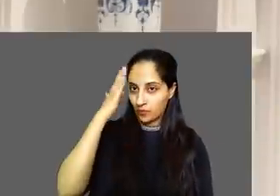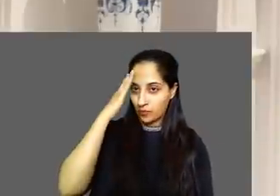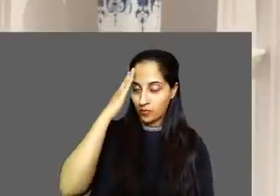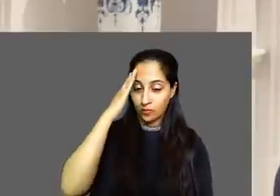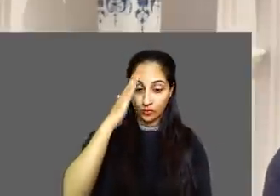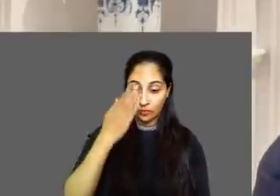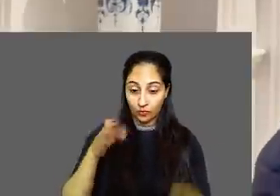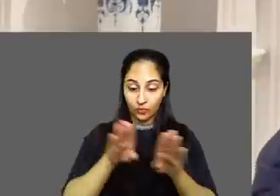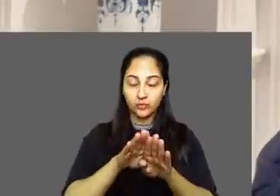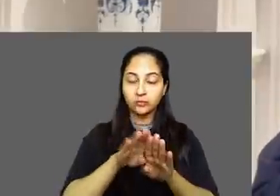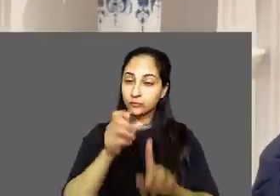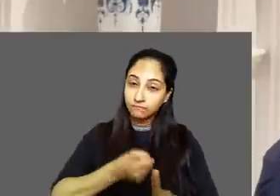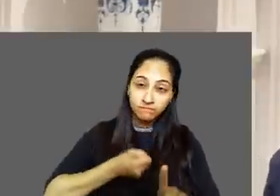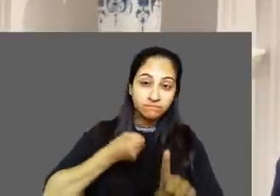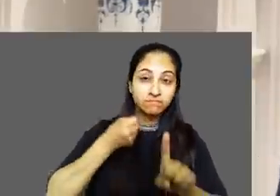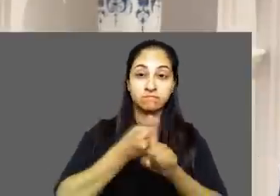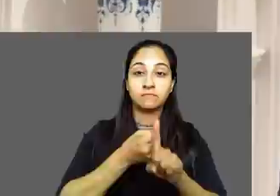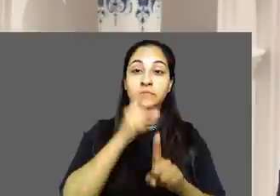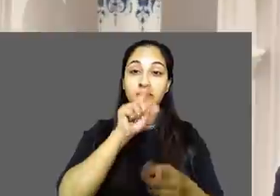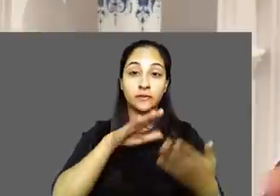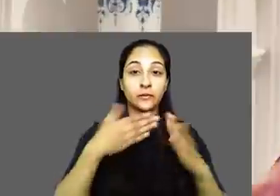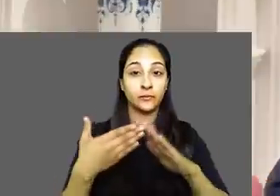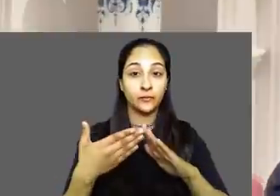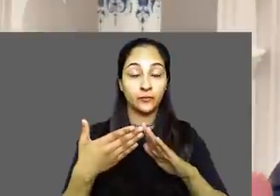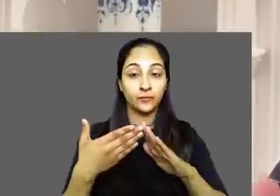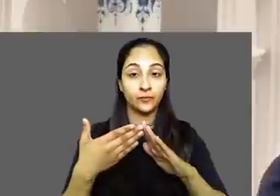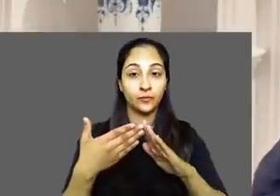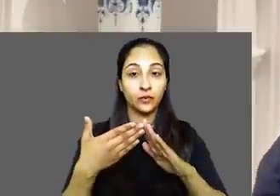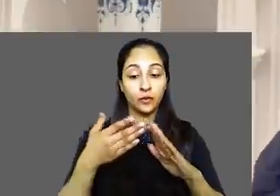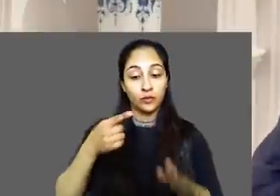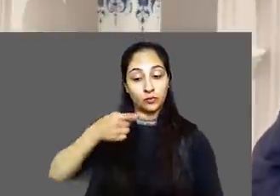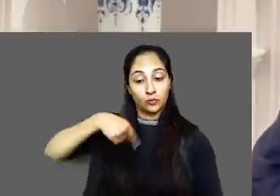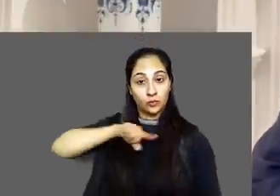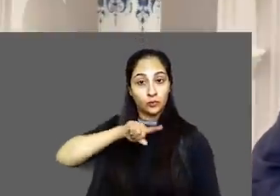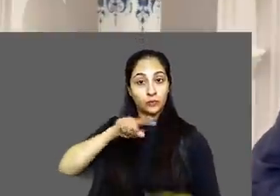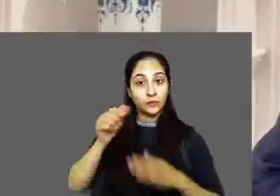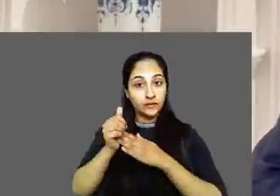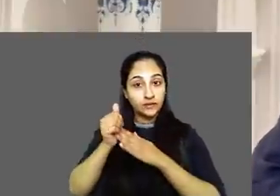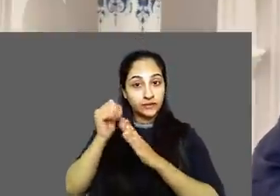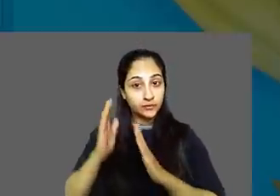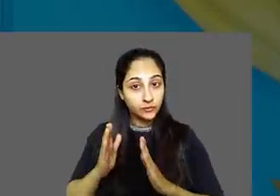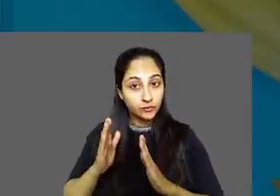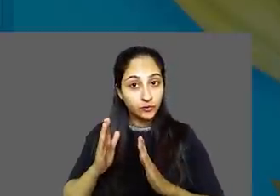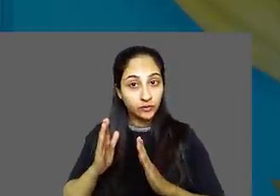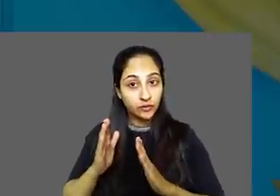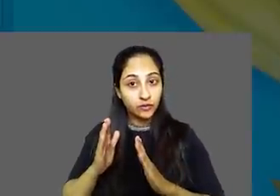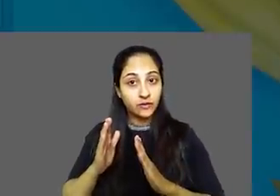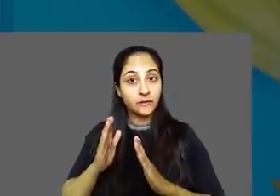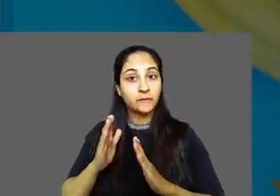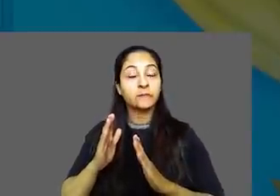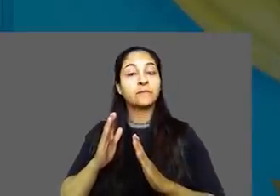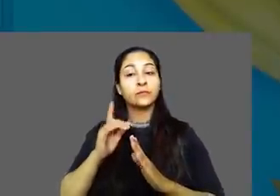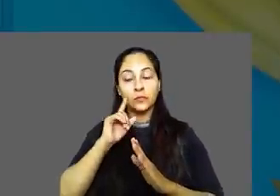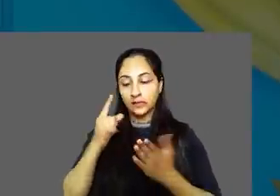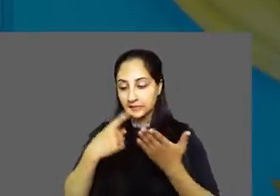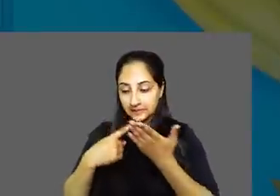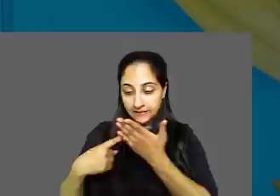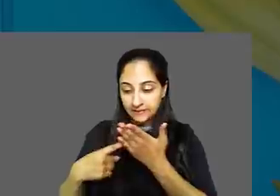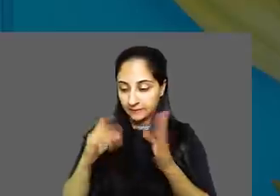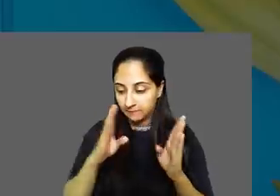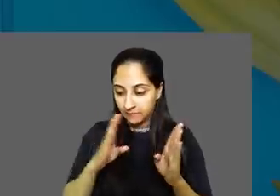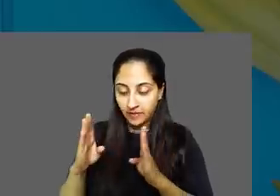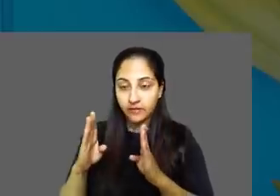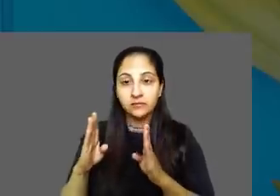impactful on the Jamaat. And, you know, as a set of leaders, we wanted to make sure that we did not make this